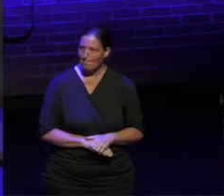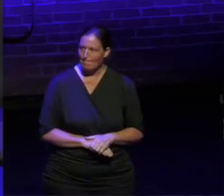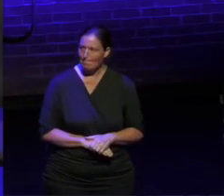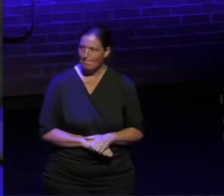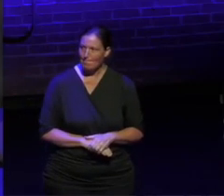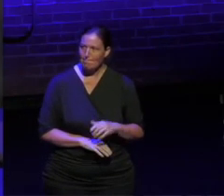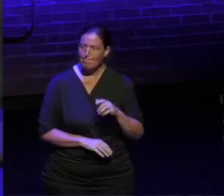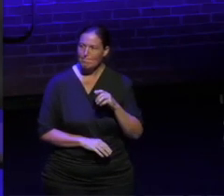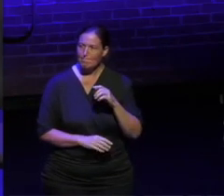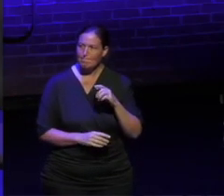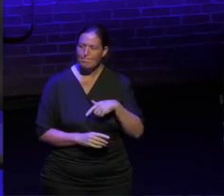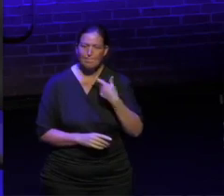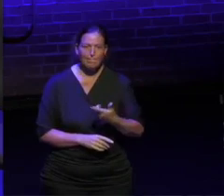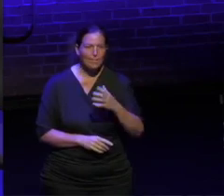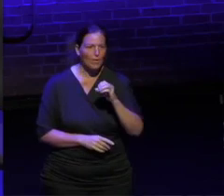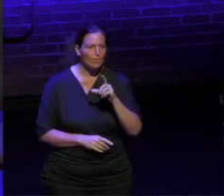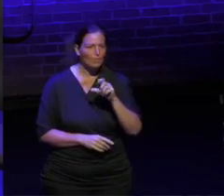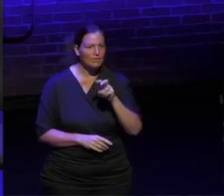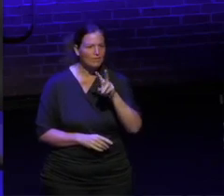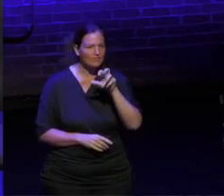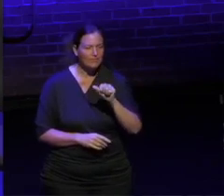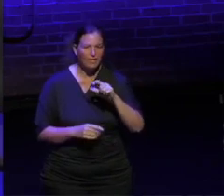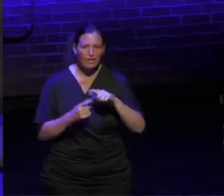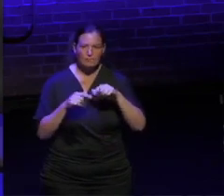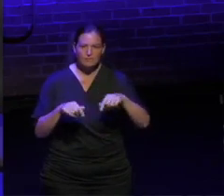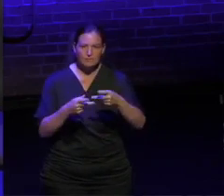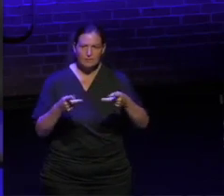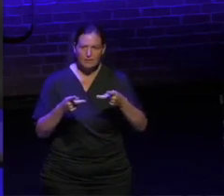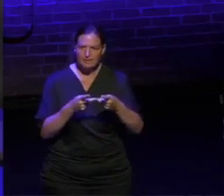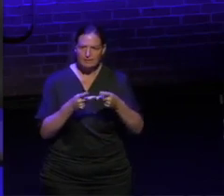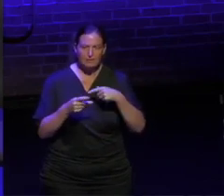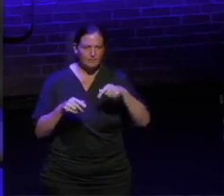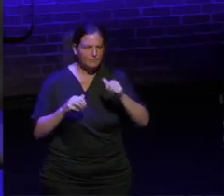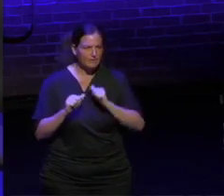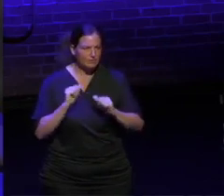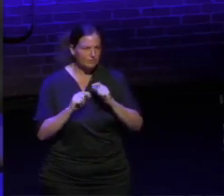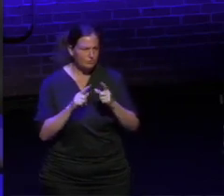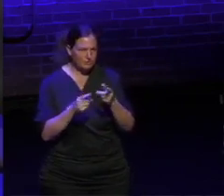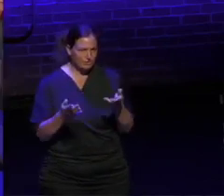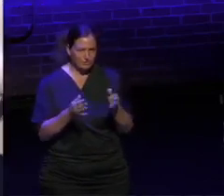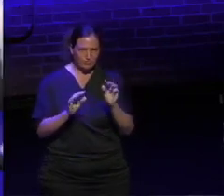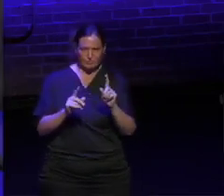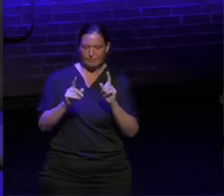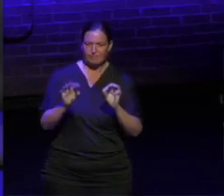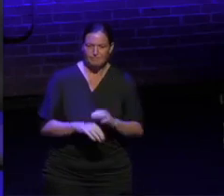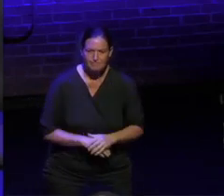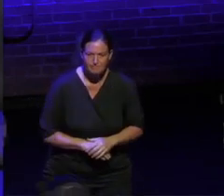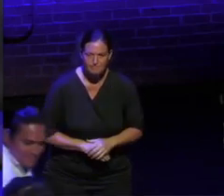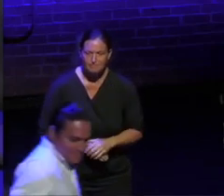Up next, we have Olivia Scanlon, who's actually the managing director of the space you're sitting in, the Brick Box Theater. And here she is. Thank